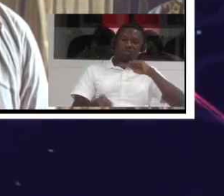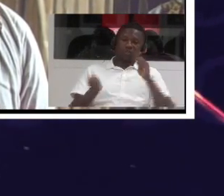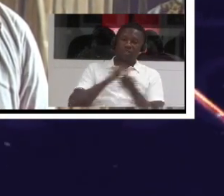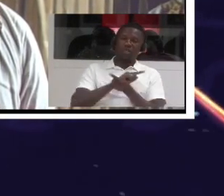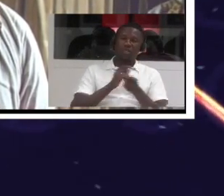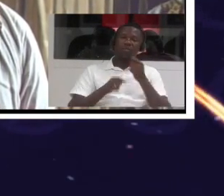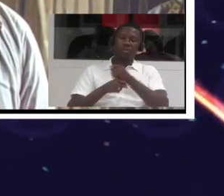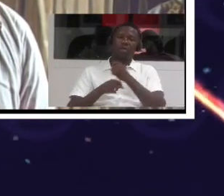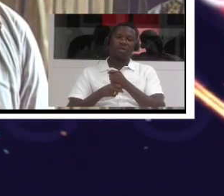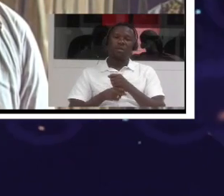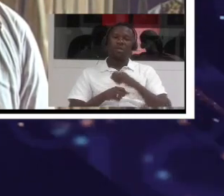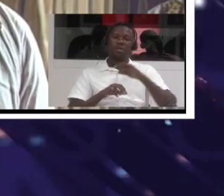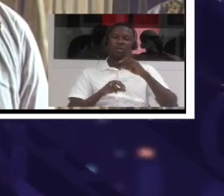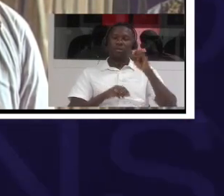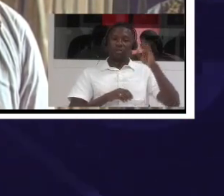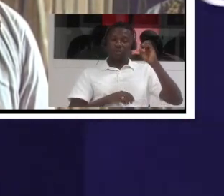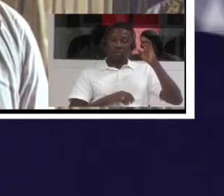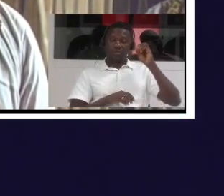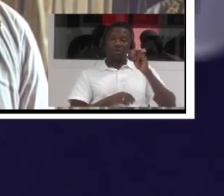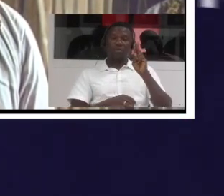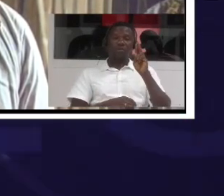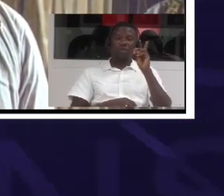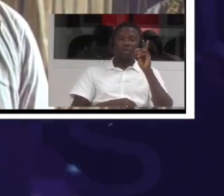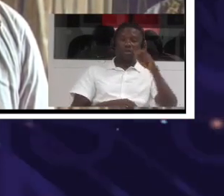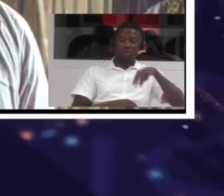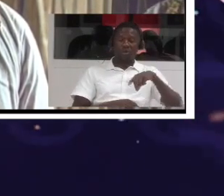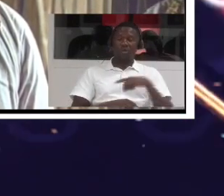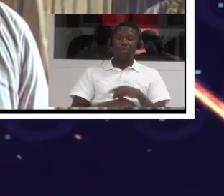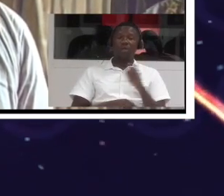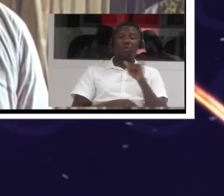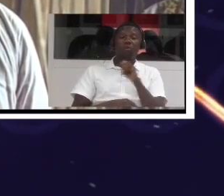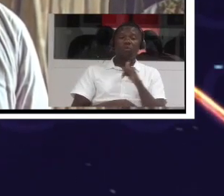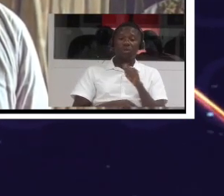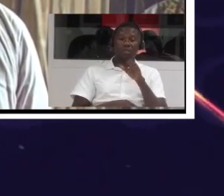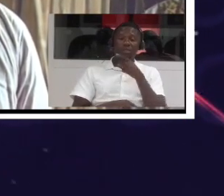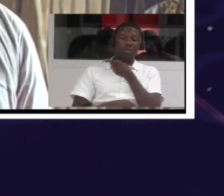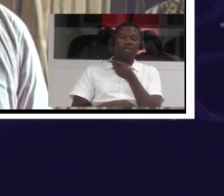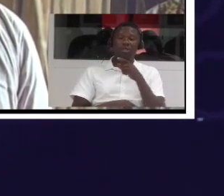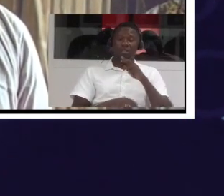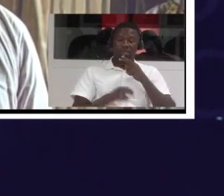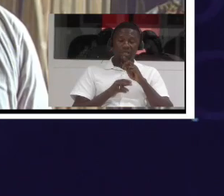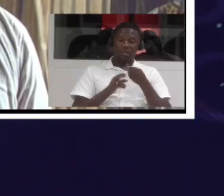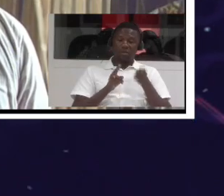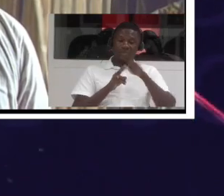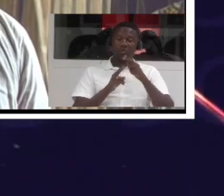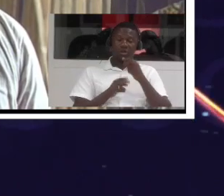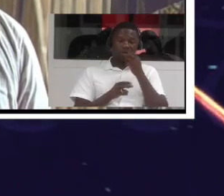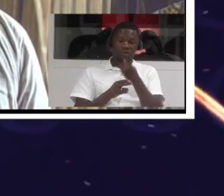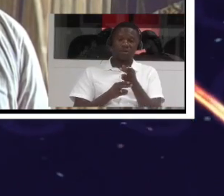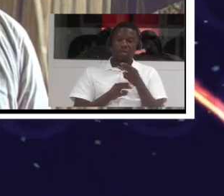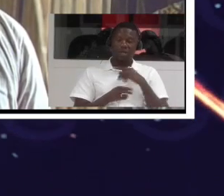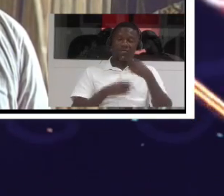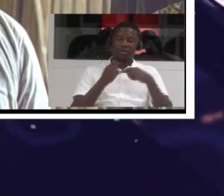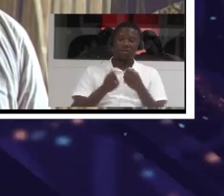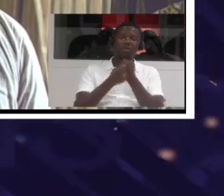switched sides, yeah, effectively. They joined the UDP, which Seni reported, and as a result of which he was arrested,